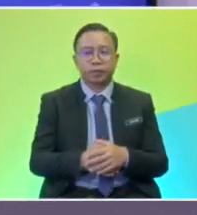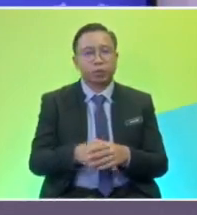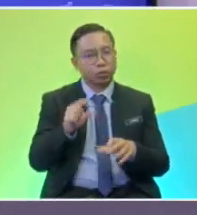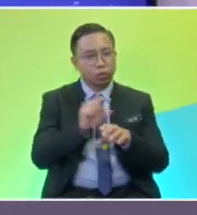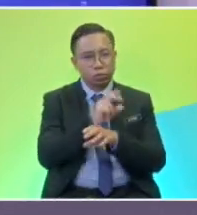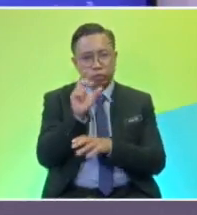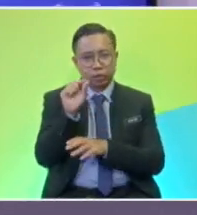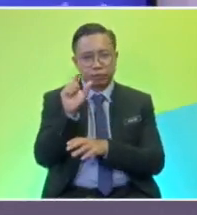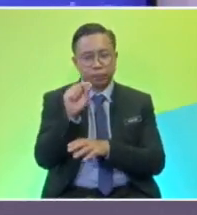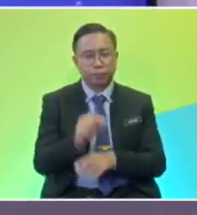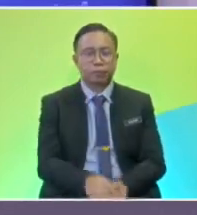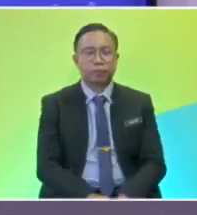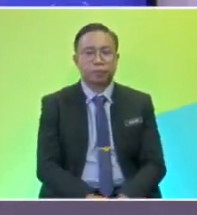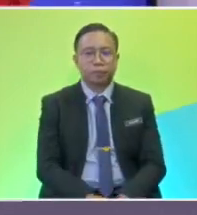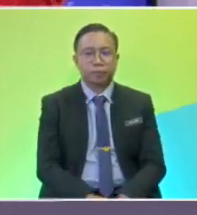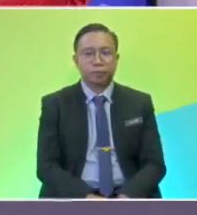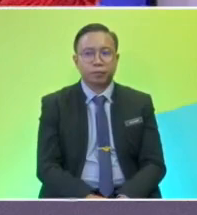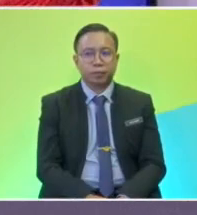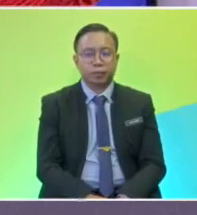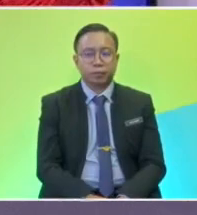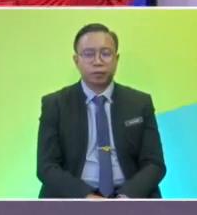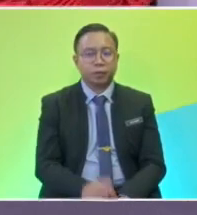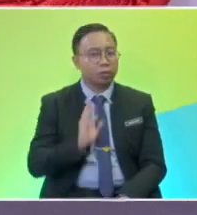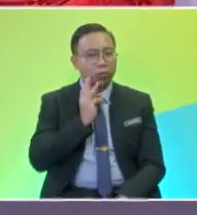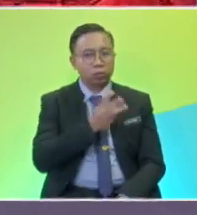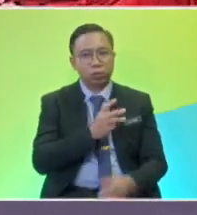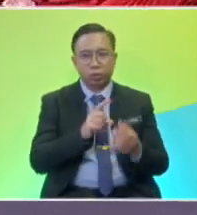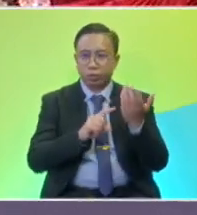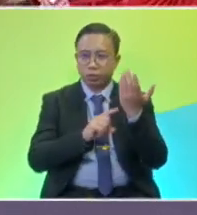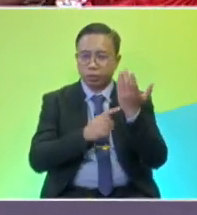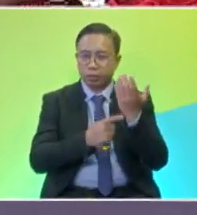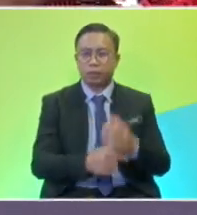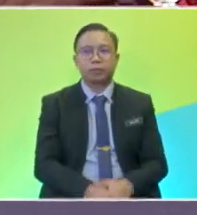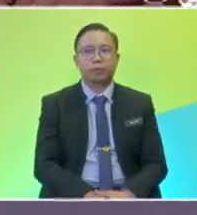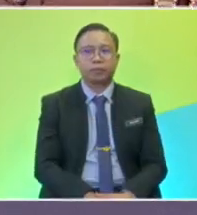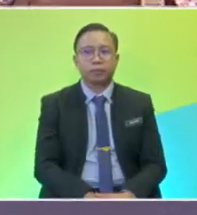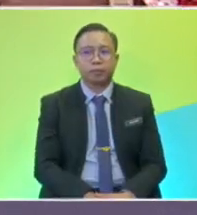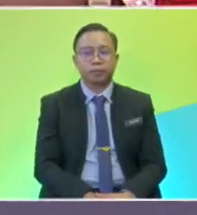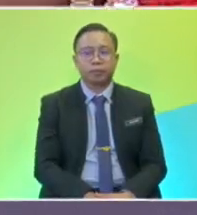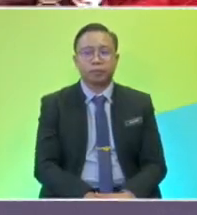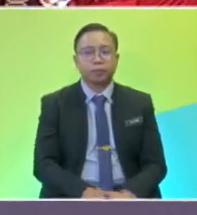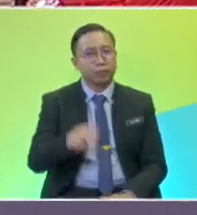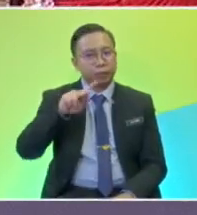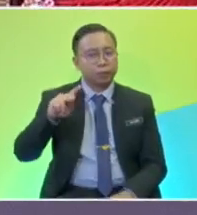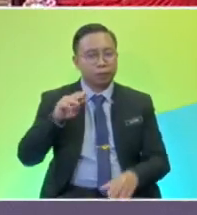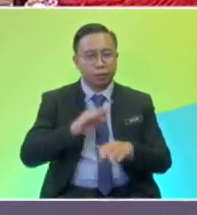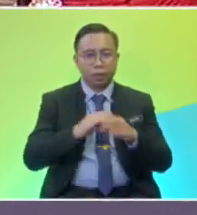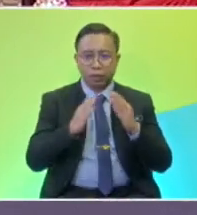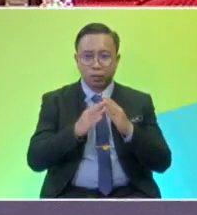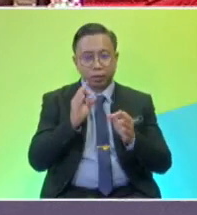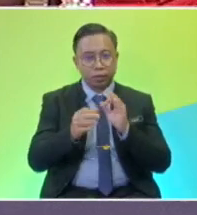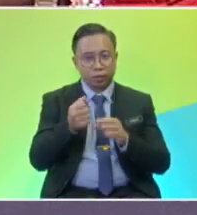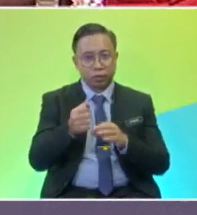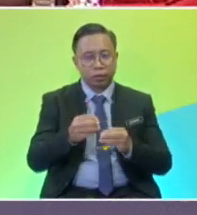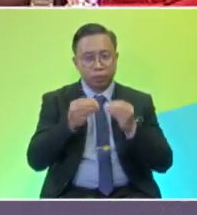cotton buds and double-sided. Right. Yeah. So we begin, right? Yes. So people at home, if you want to